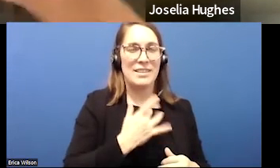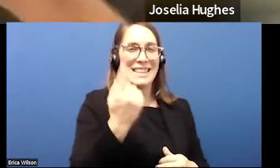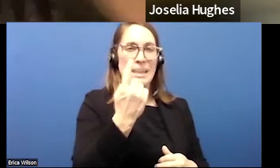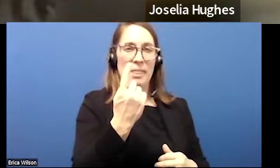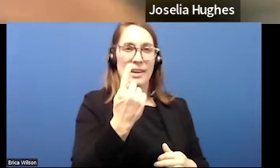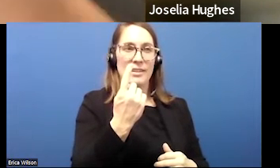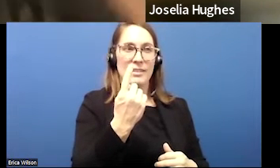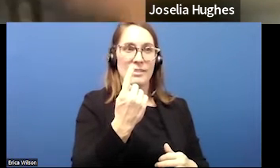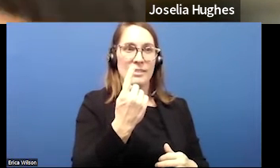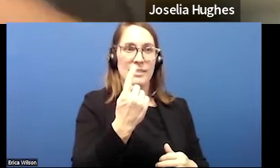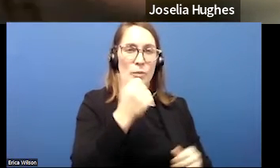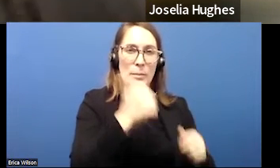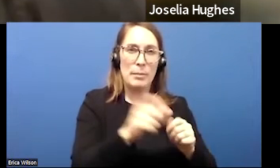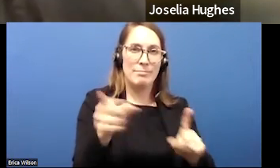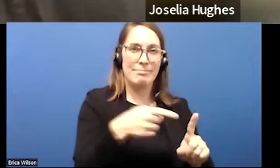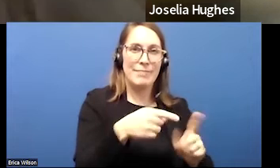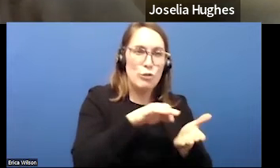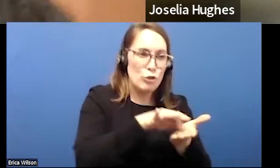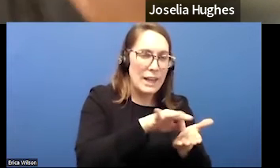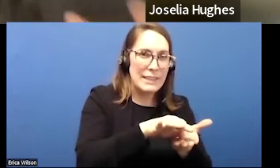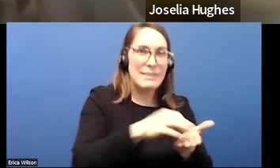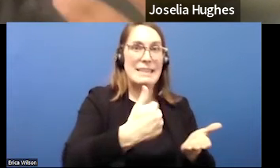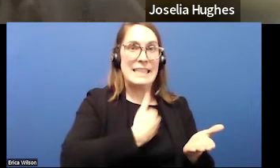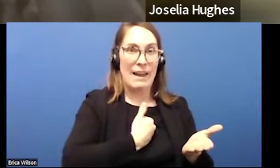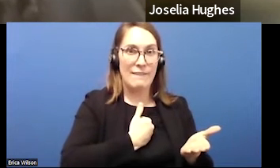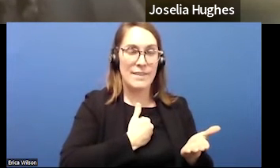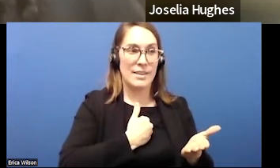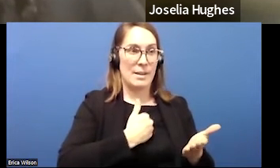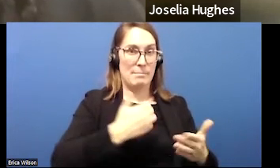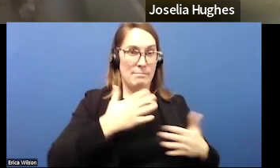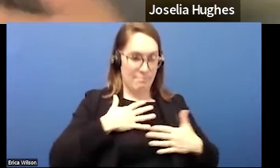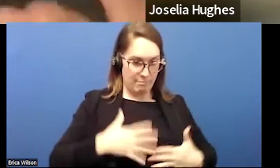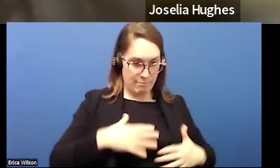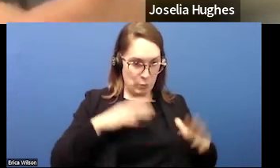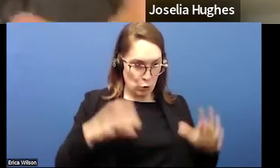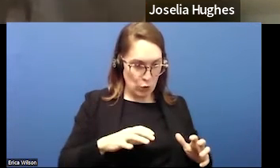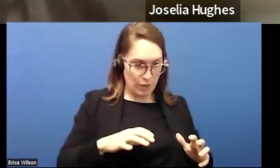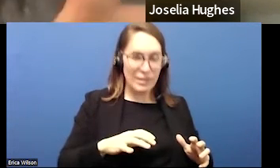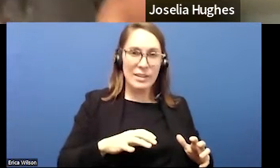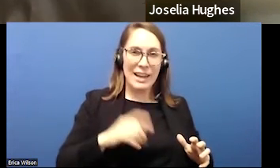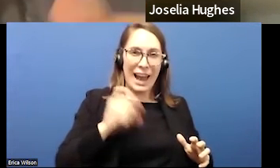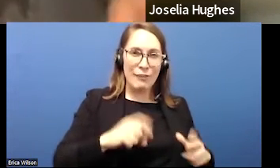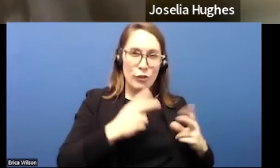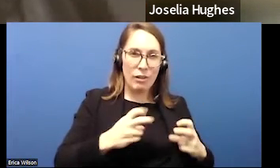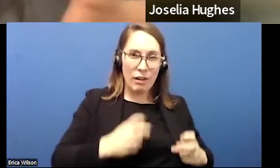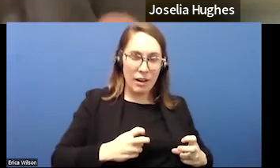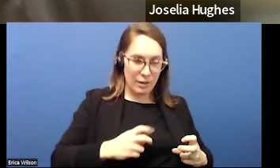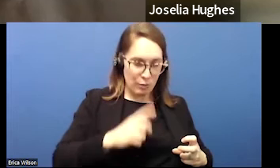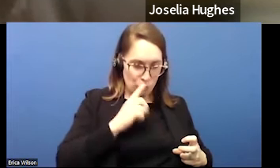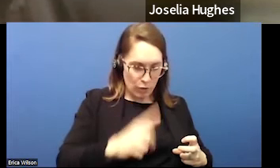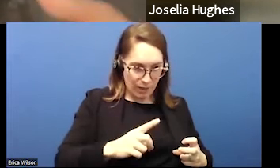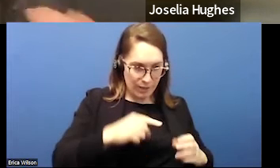yeah, I feel like there's just something about that tracking and going back to the self into the body that can help someone really